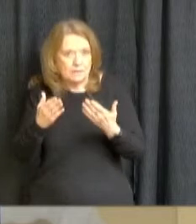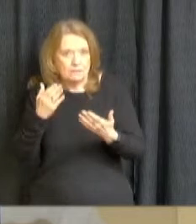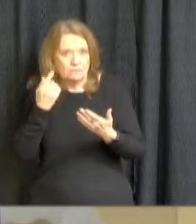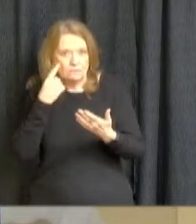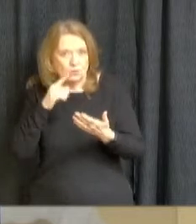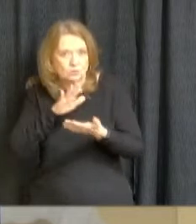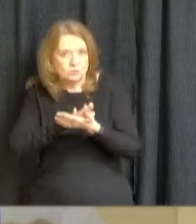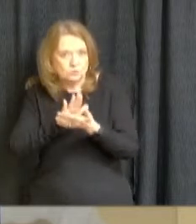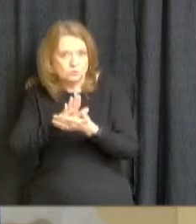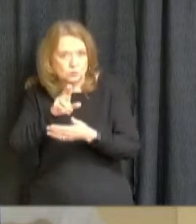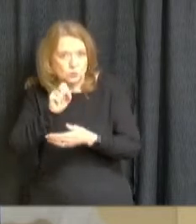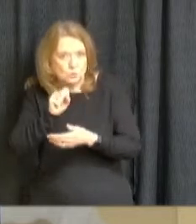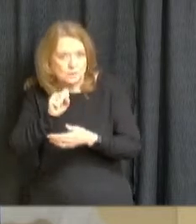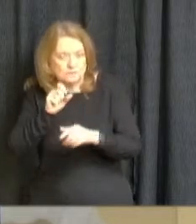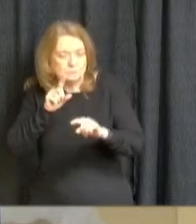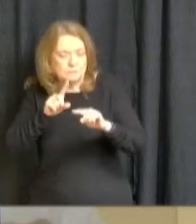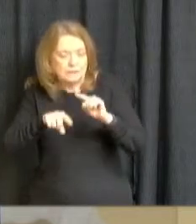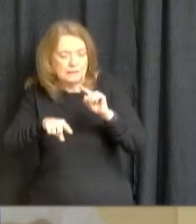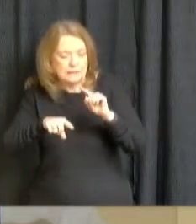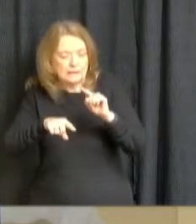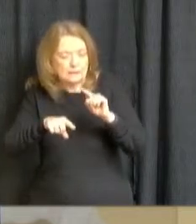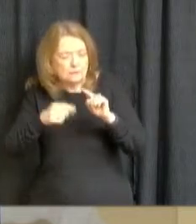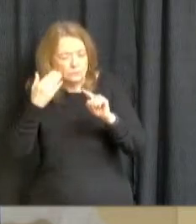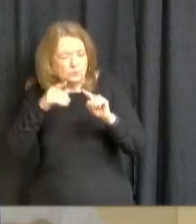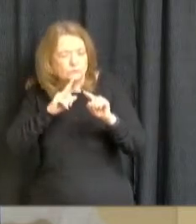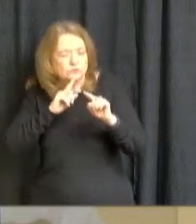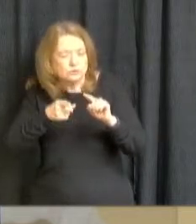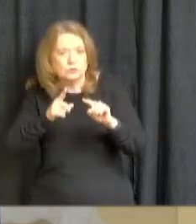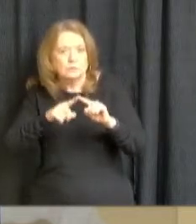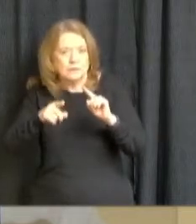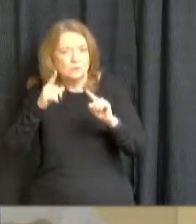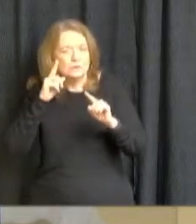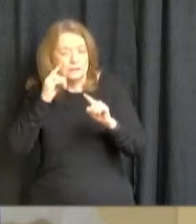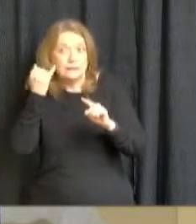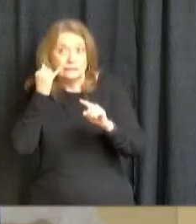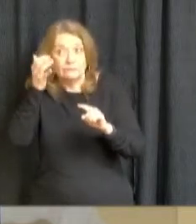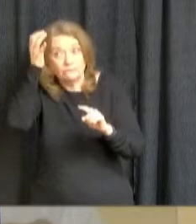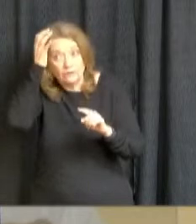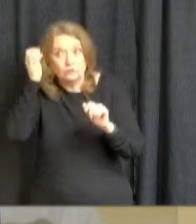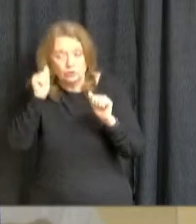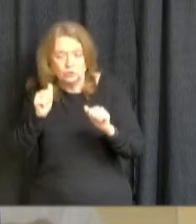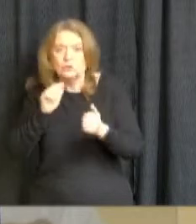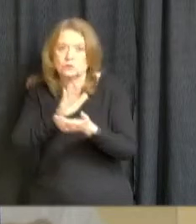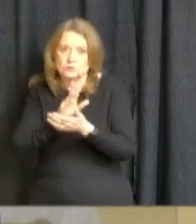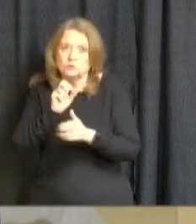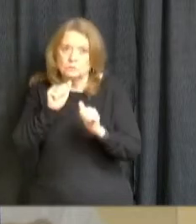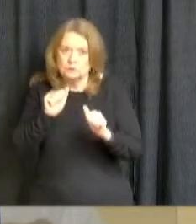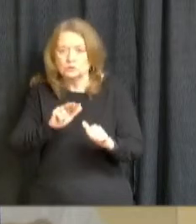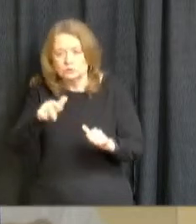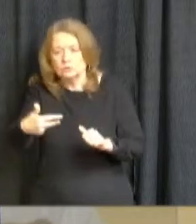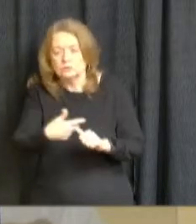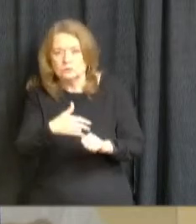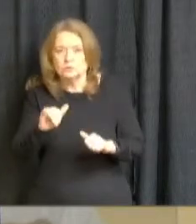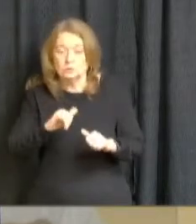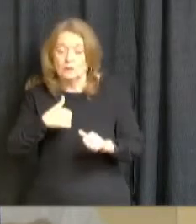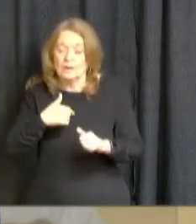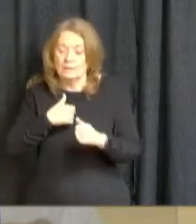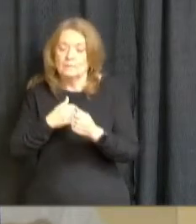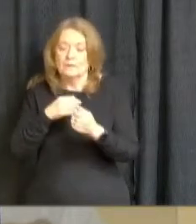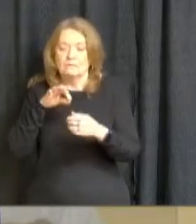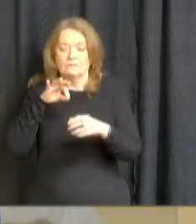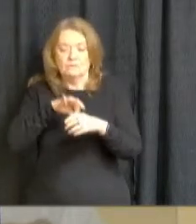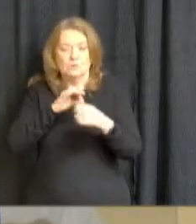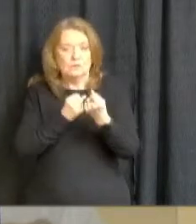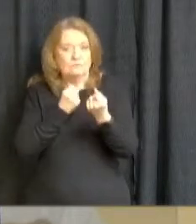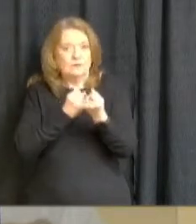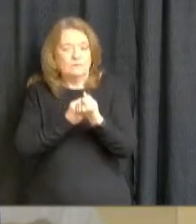school buses. Again, I can't speak for certain on that, but I would think if a fire truck could, a school bus could as well. But again, I'll be voting in favor of